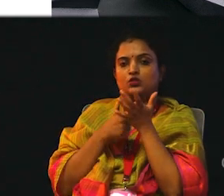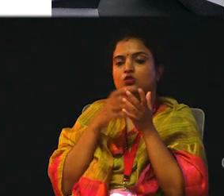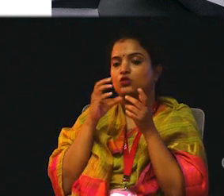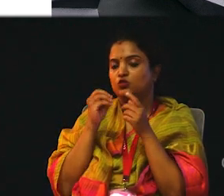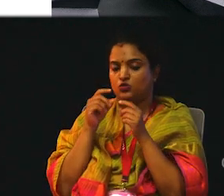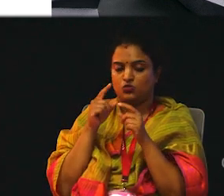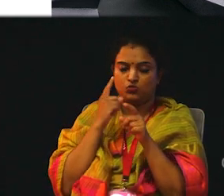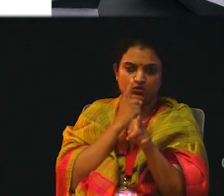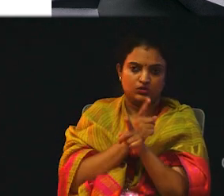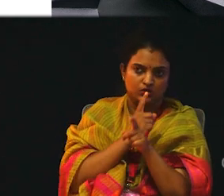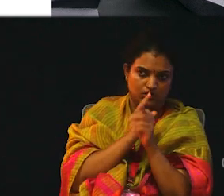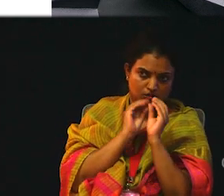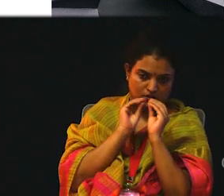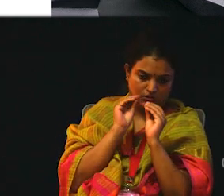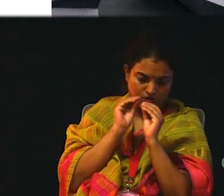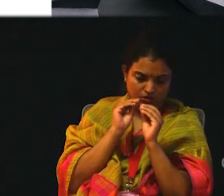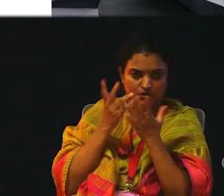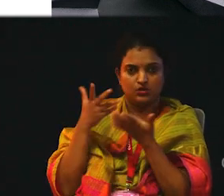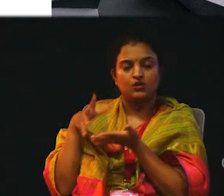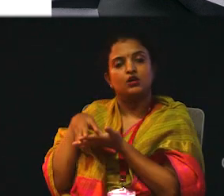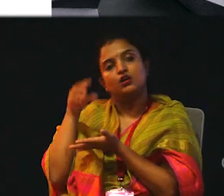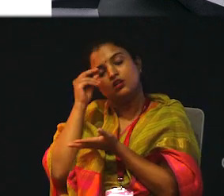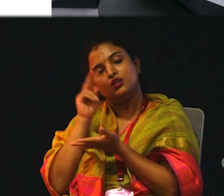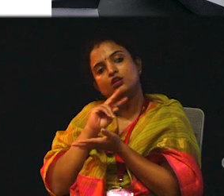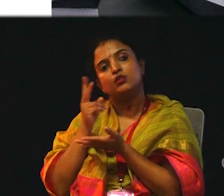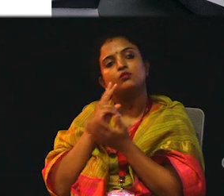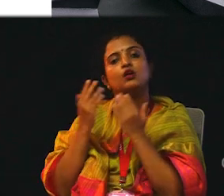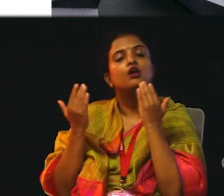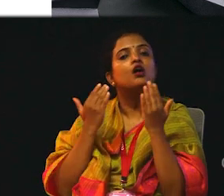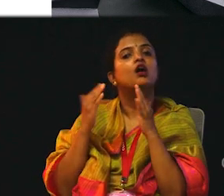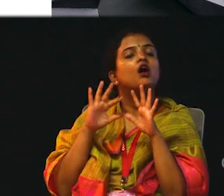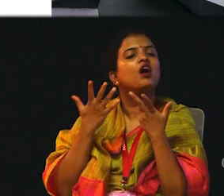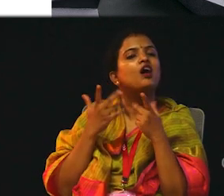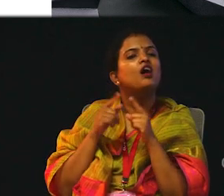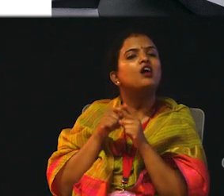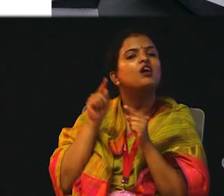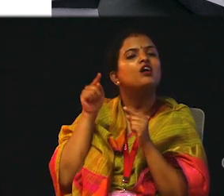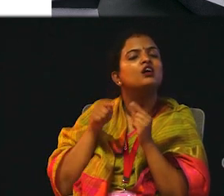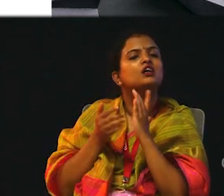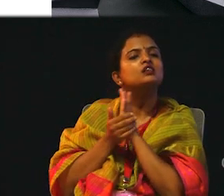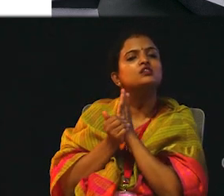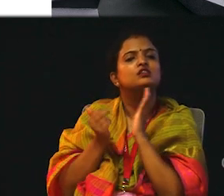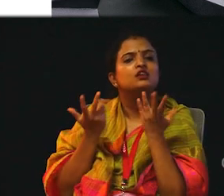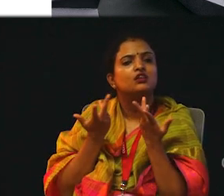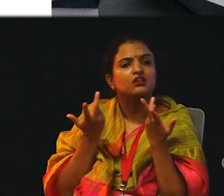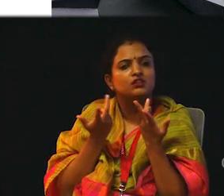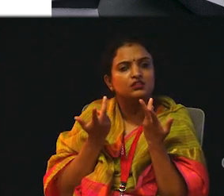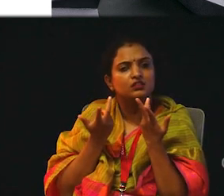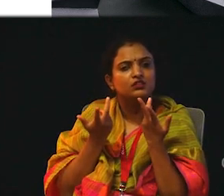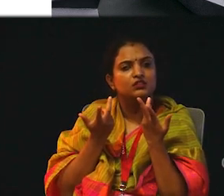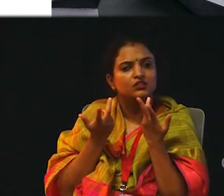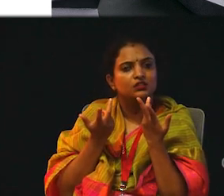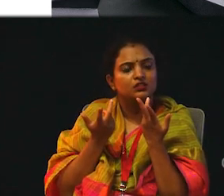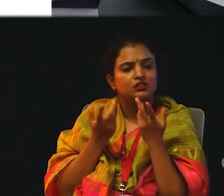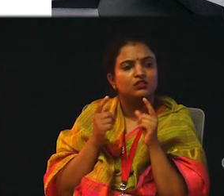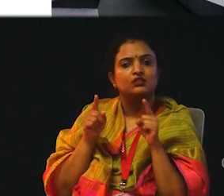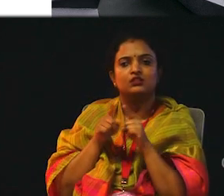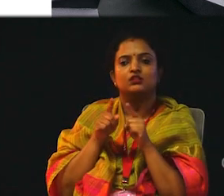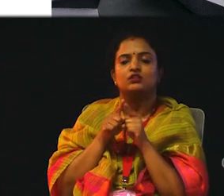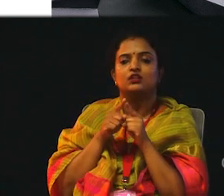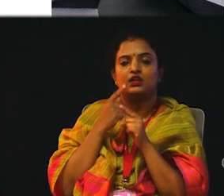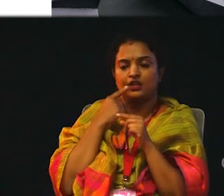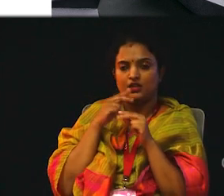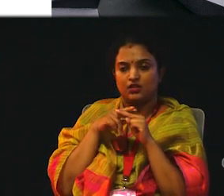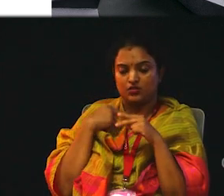and learning of cognitive skills in their classroom? What are these skills? And finally, I want to end by